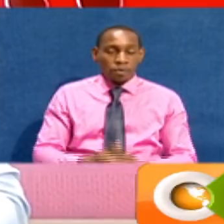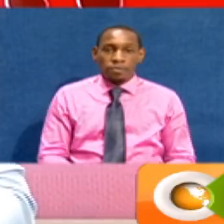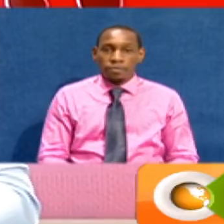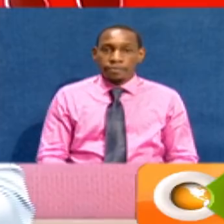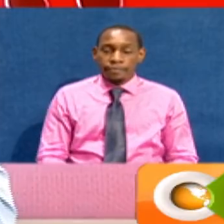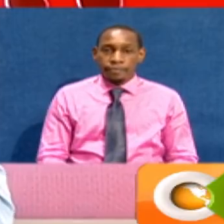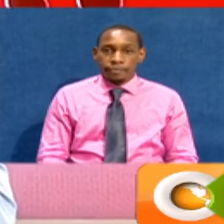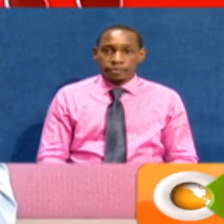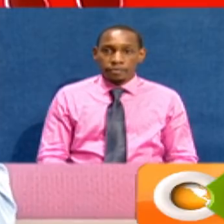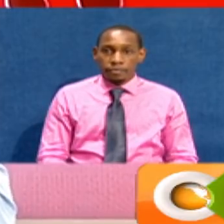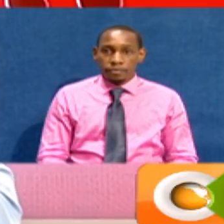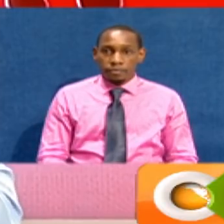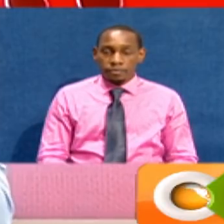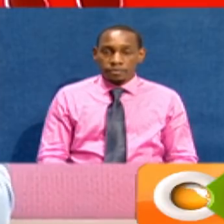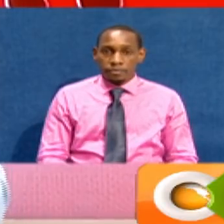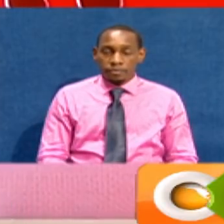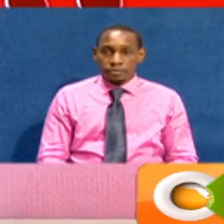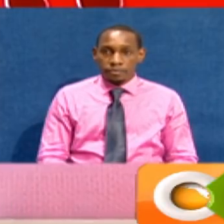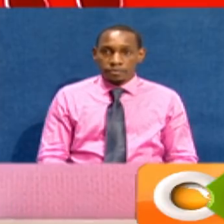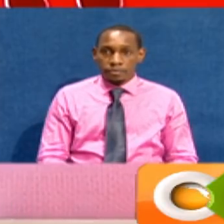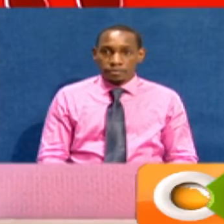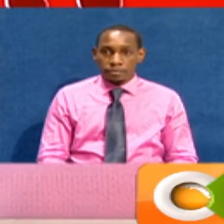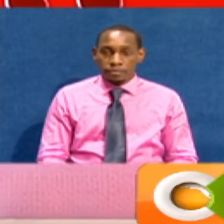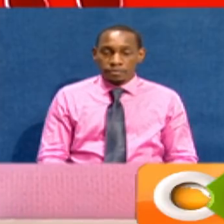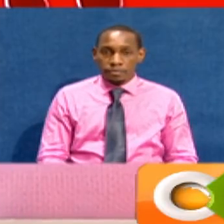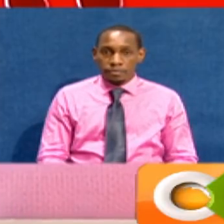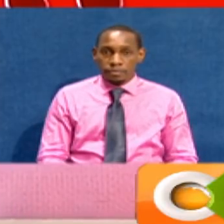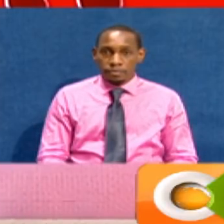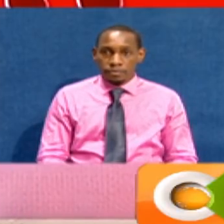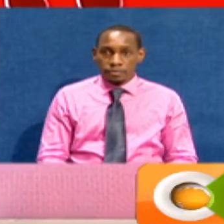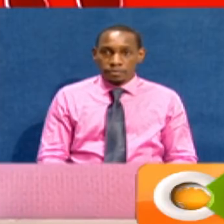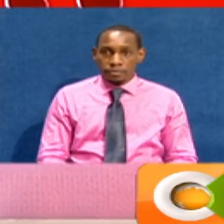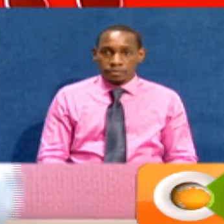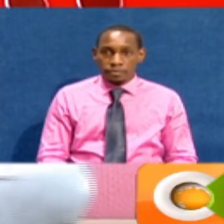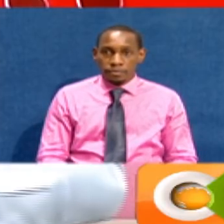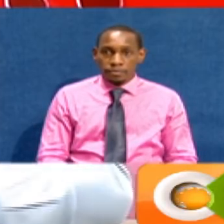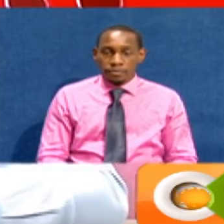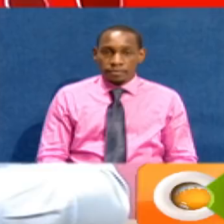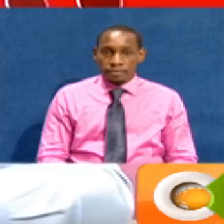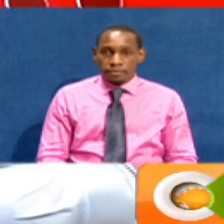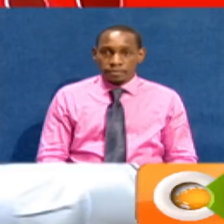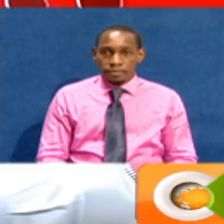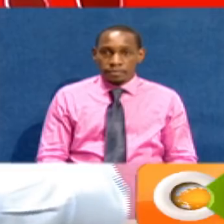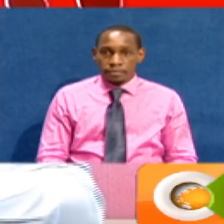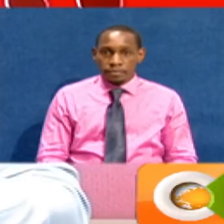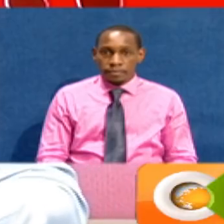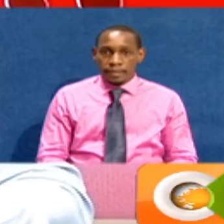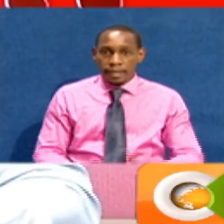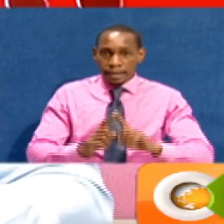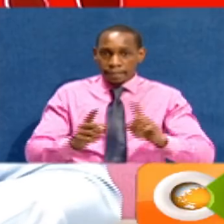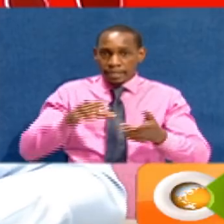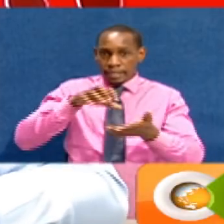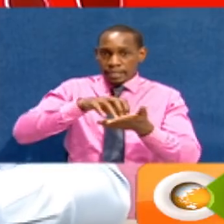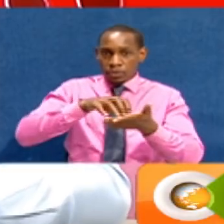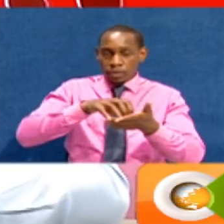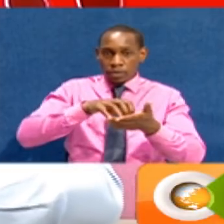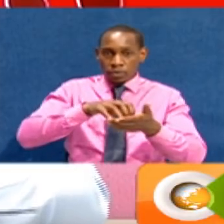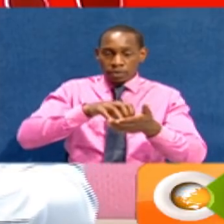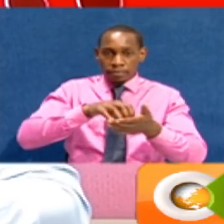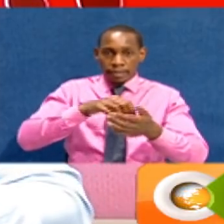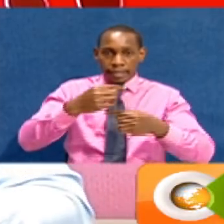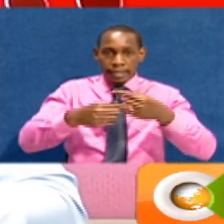to really doubt and pour cold water on what the medical fraternity has done, but this is an evolving situation.